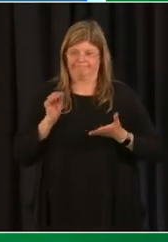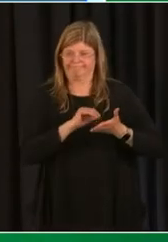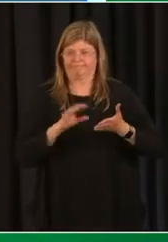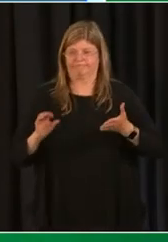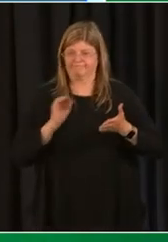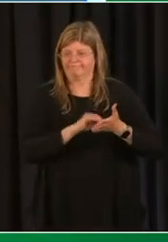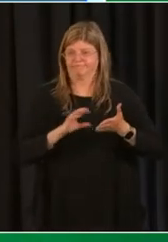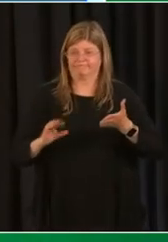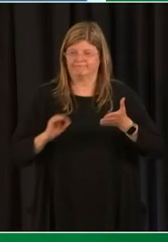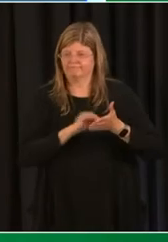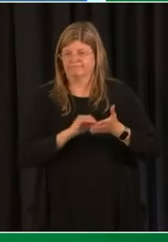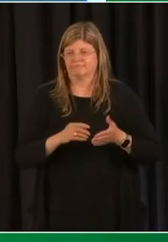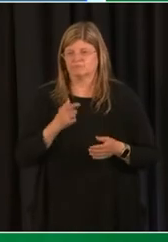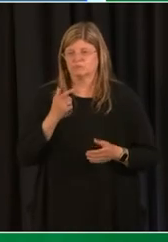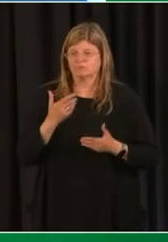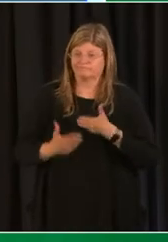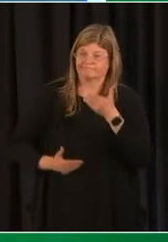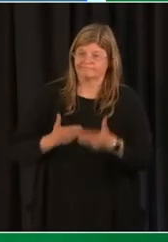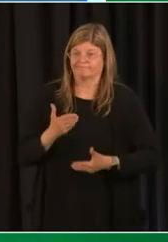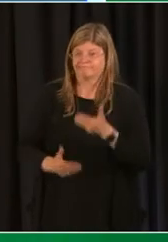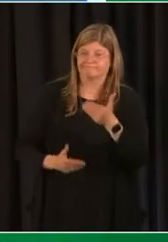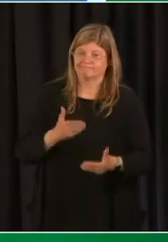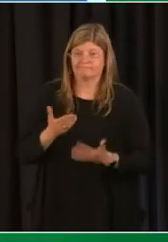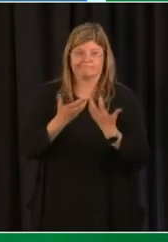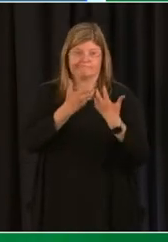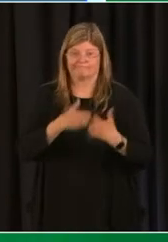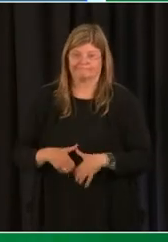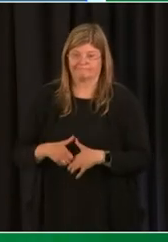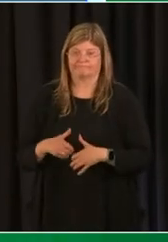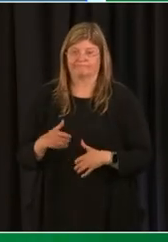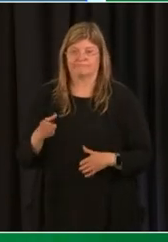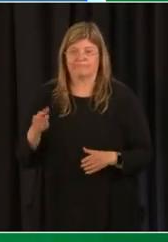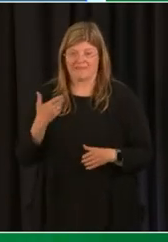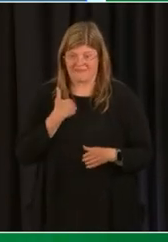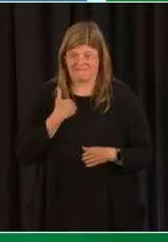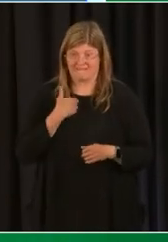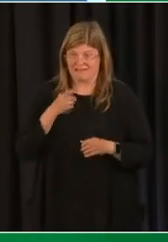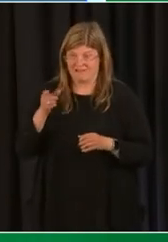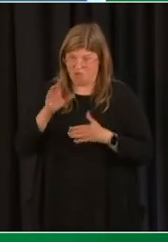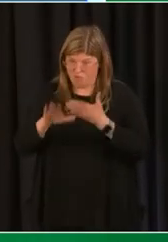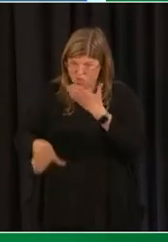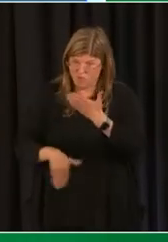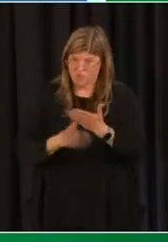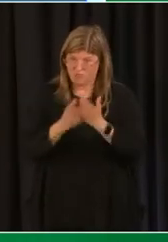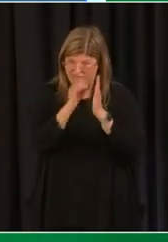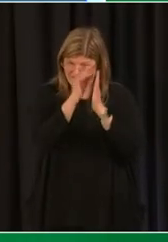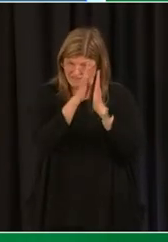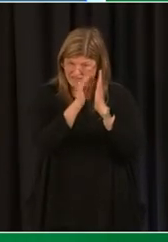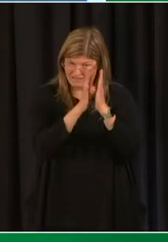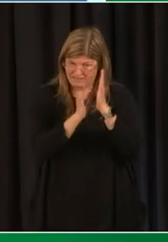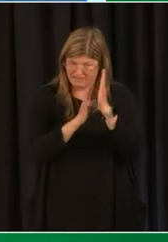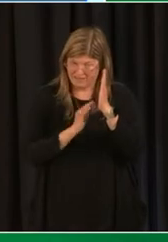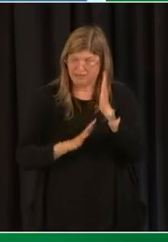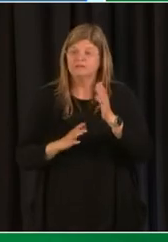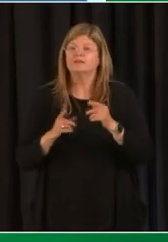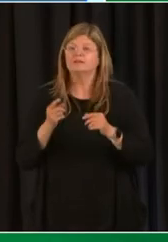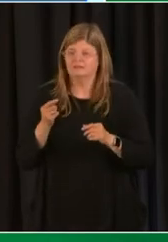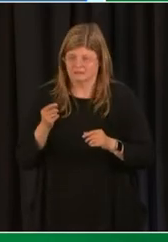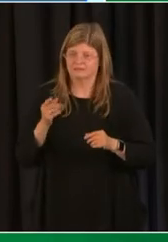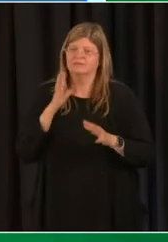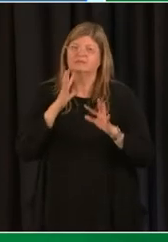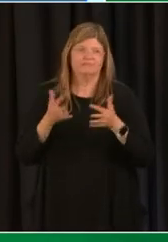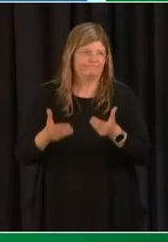readily available. And so the process just kind of flowed. Once you have all of your documentation, you'll pretty much be good to